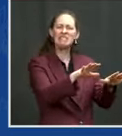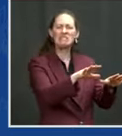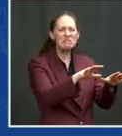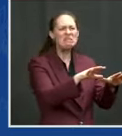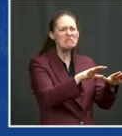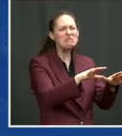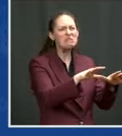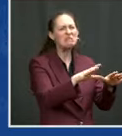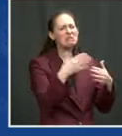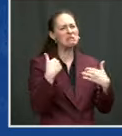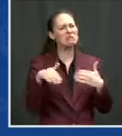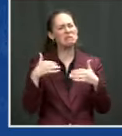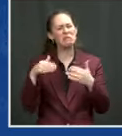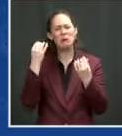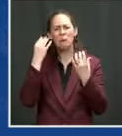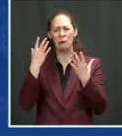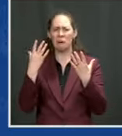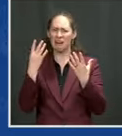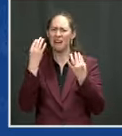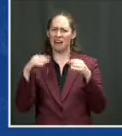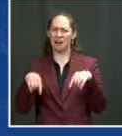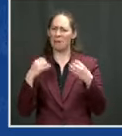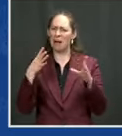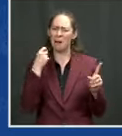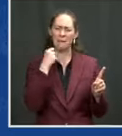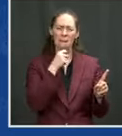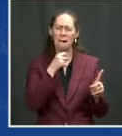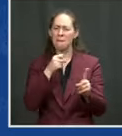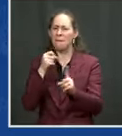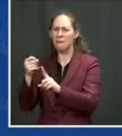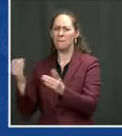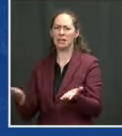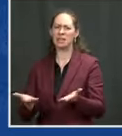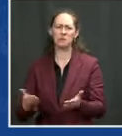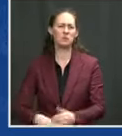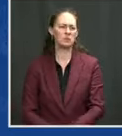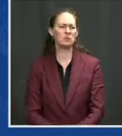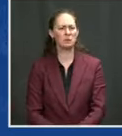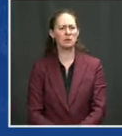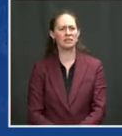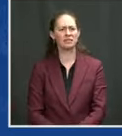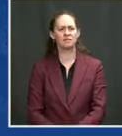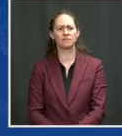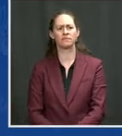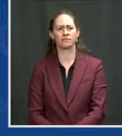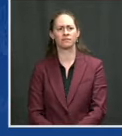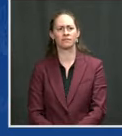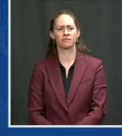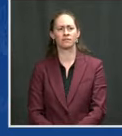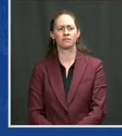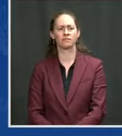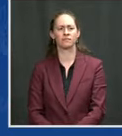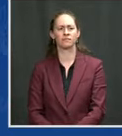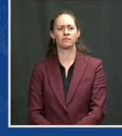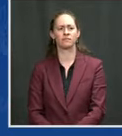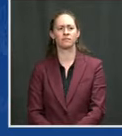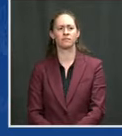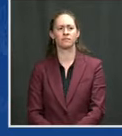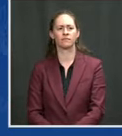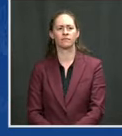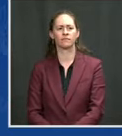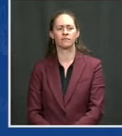there's a story got told on PBS NewsHour. A young organizer named Jessica Velasco used some of those principles in her